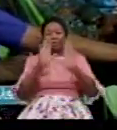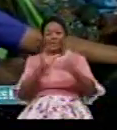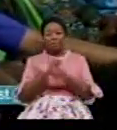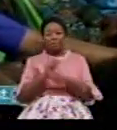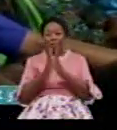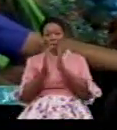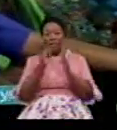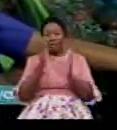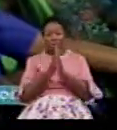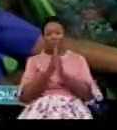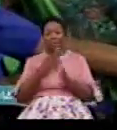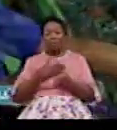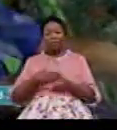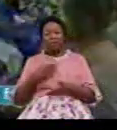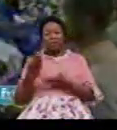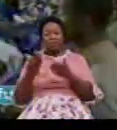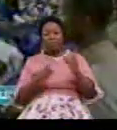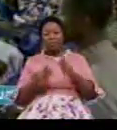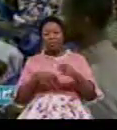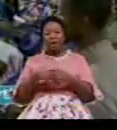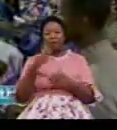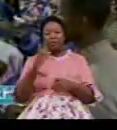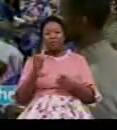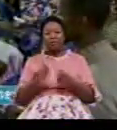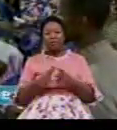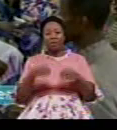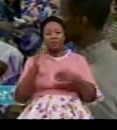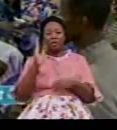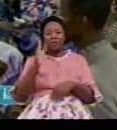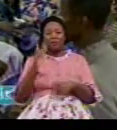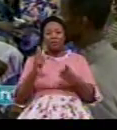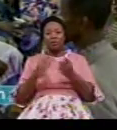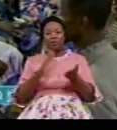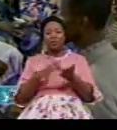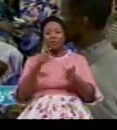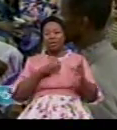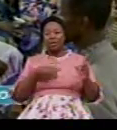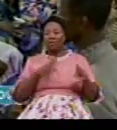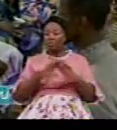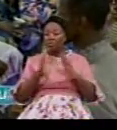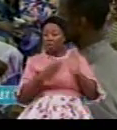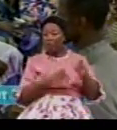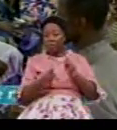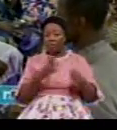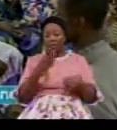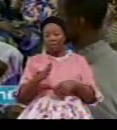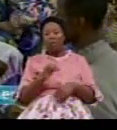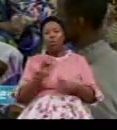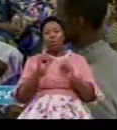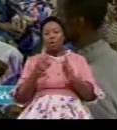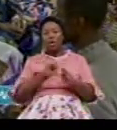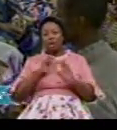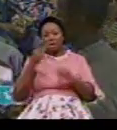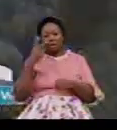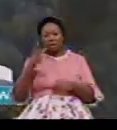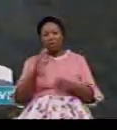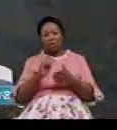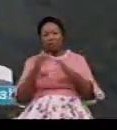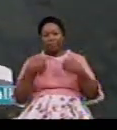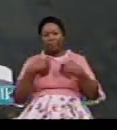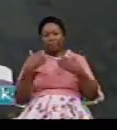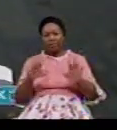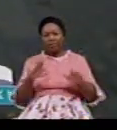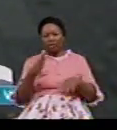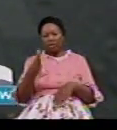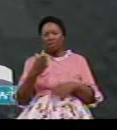testify. I said the hour has come. God will glorify Jesus in your life tonight. At that time, I can see. Then you will come and